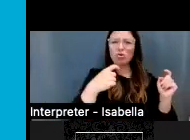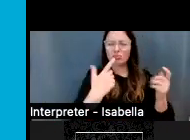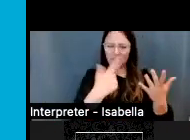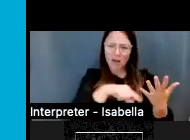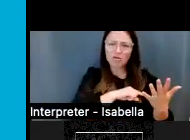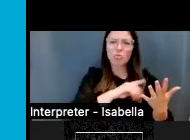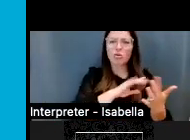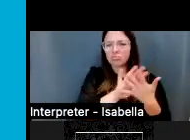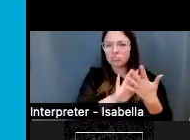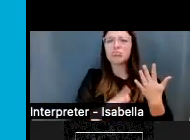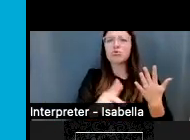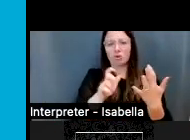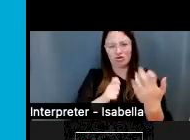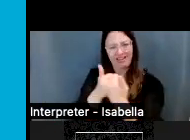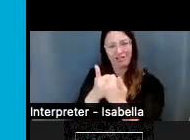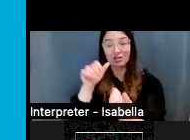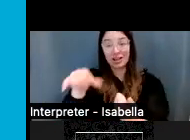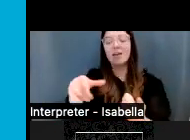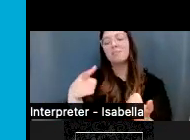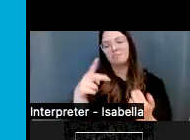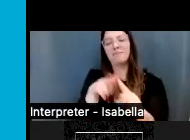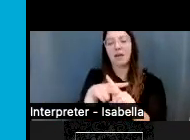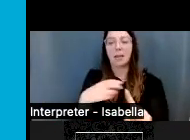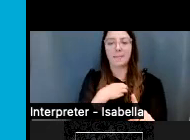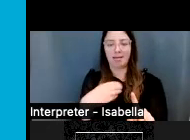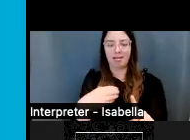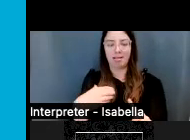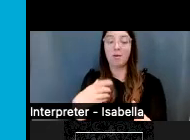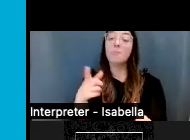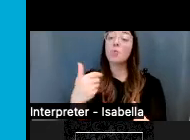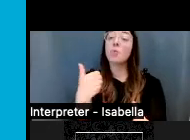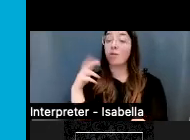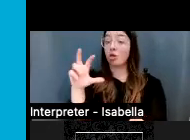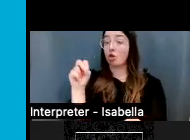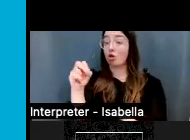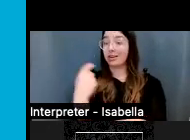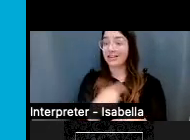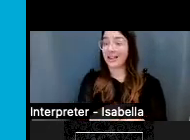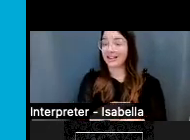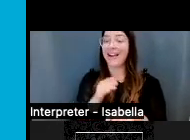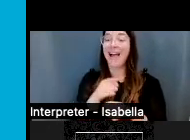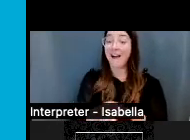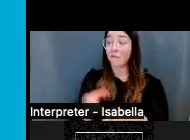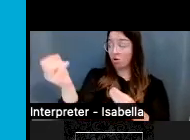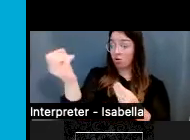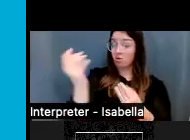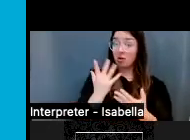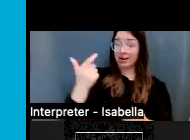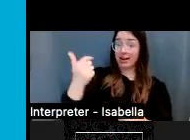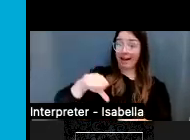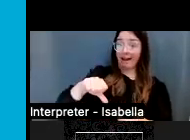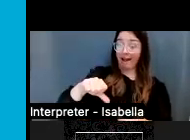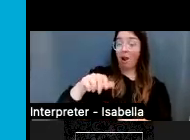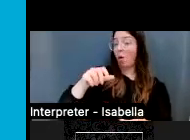And that's more when filing an appeal is appropriate. And you generally have a 30-day deadline for filing an appeal after you've been informed of a particular